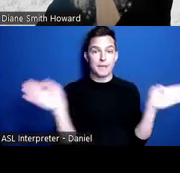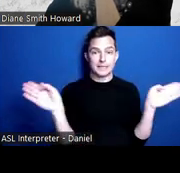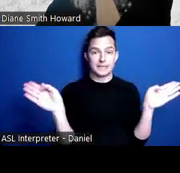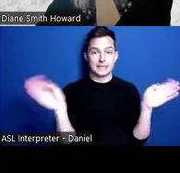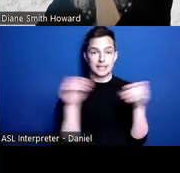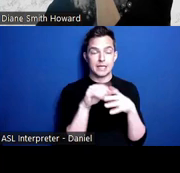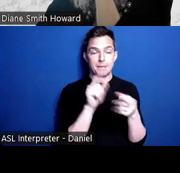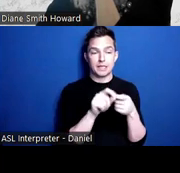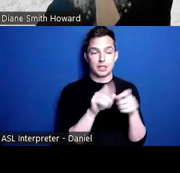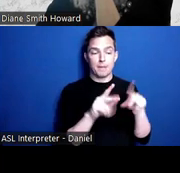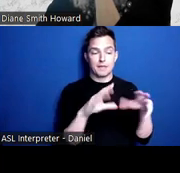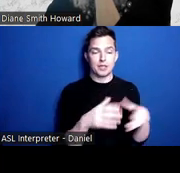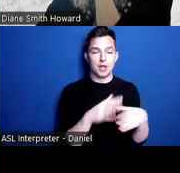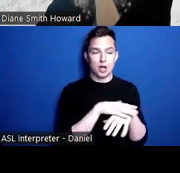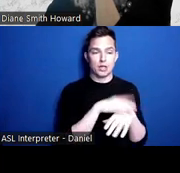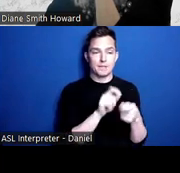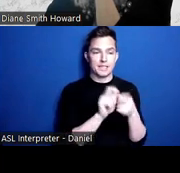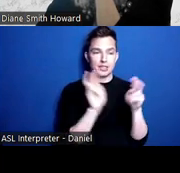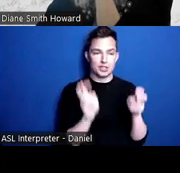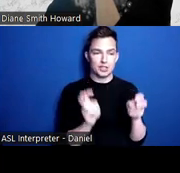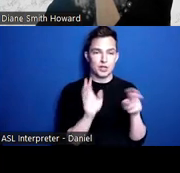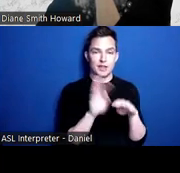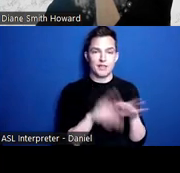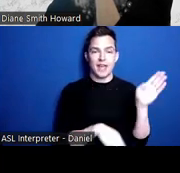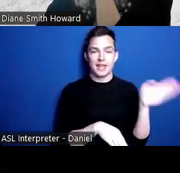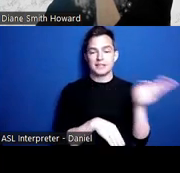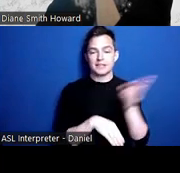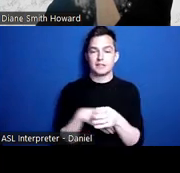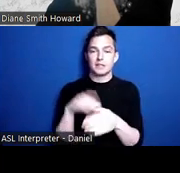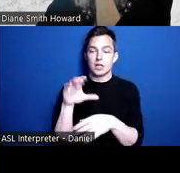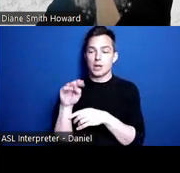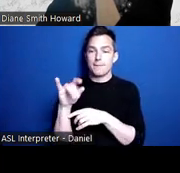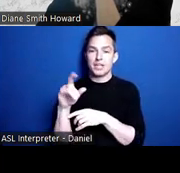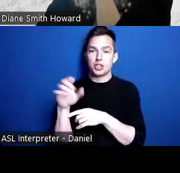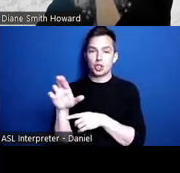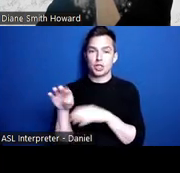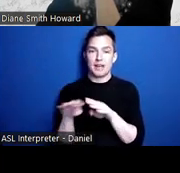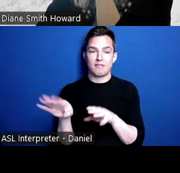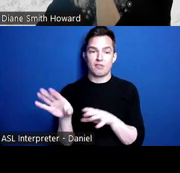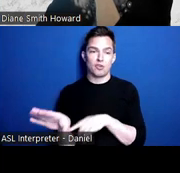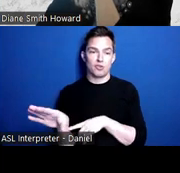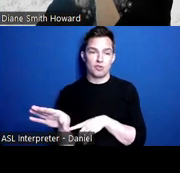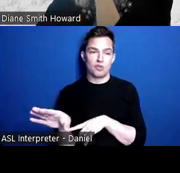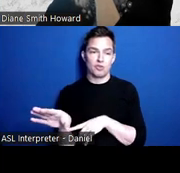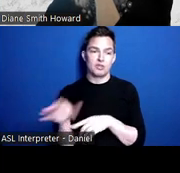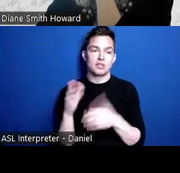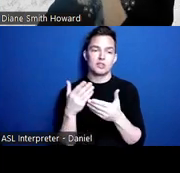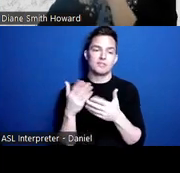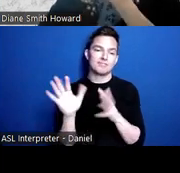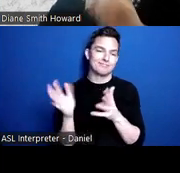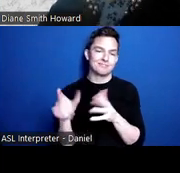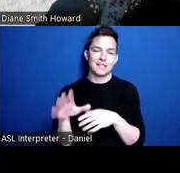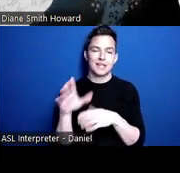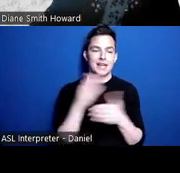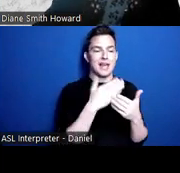particular population on a particular issue than you would at the commissioner level. And so you have sort of a hands-off governor